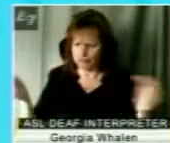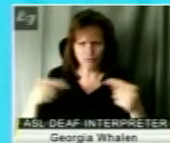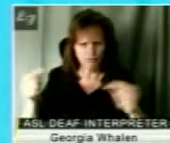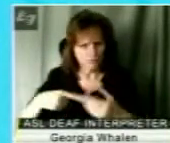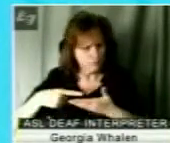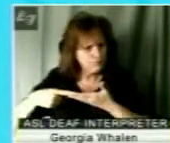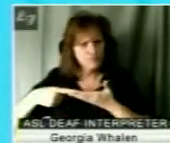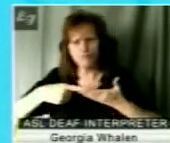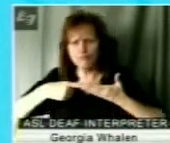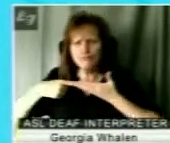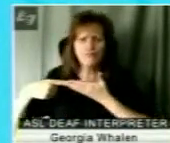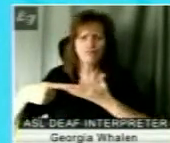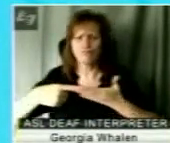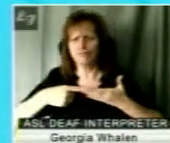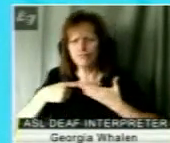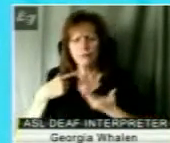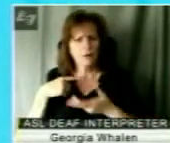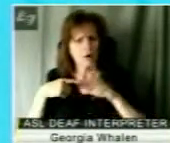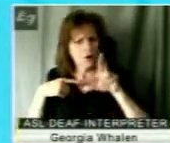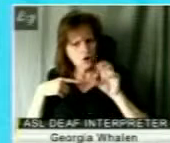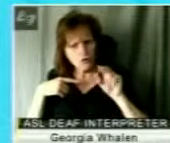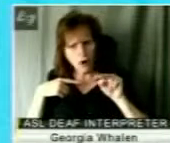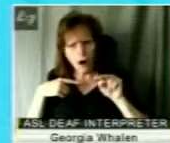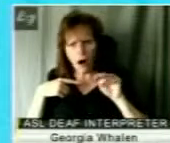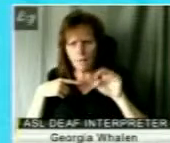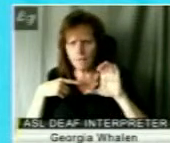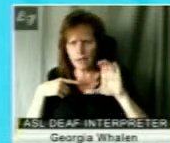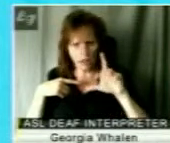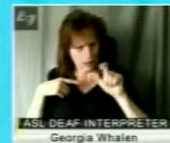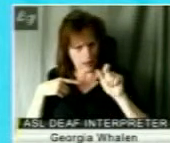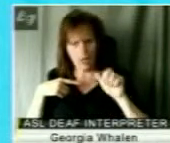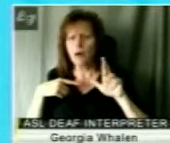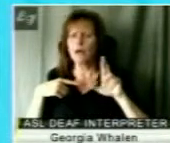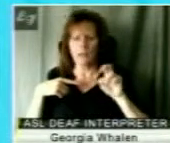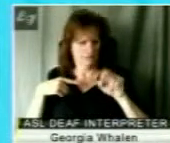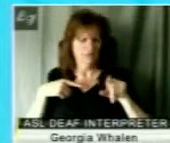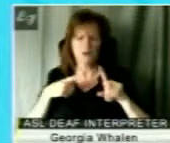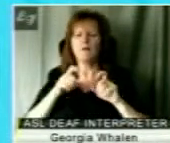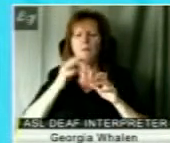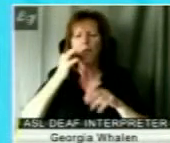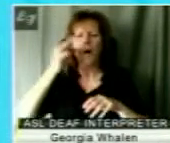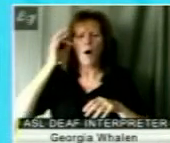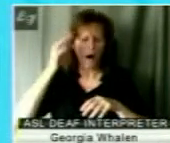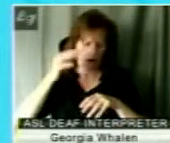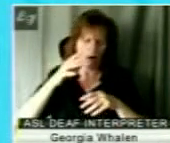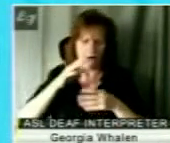the president of Mohawk College, has agreed to be a chair,